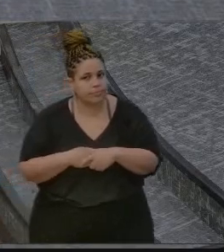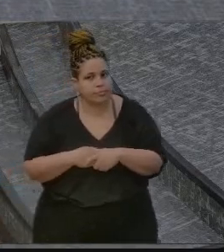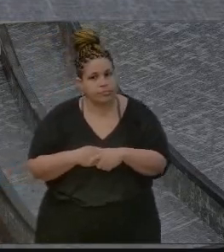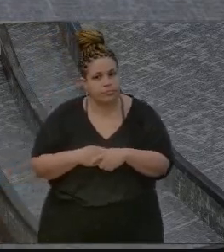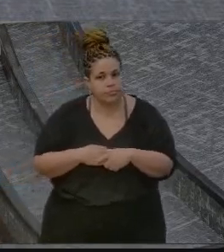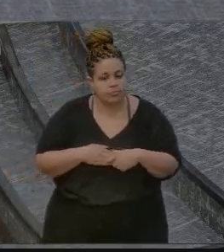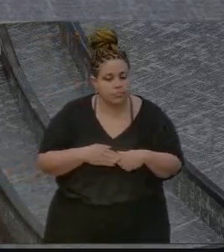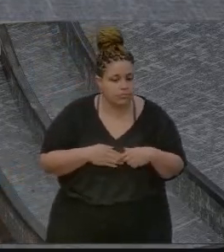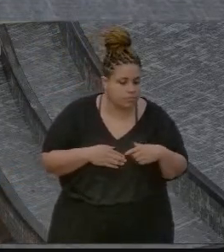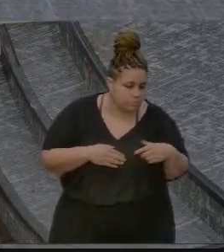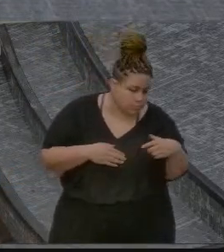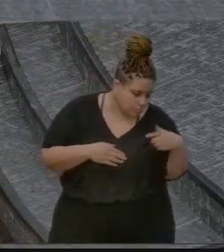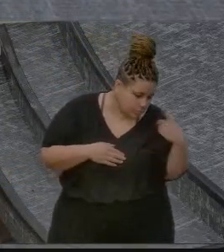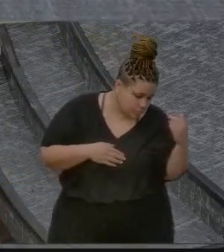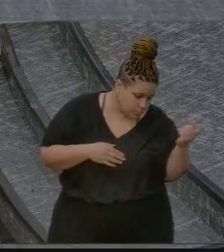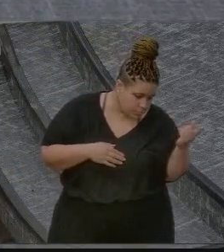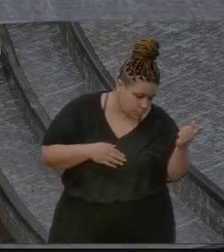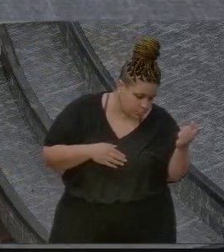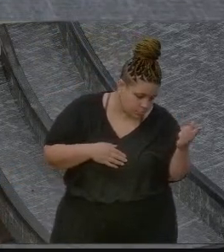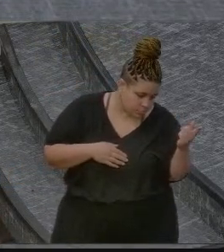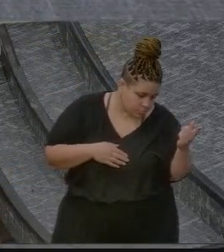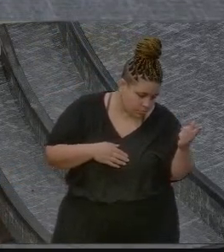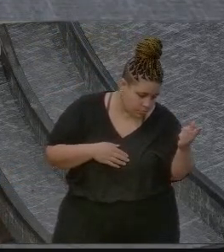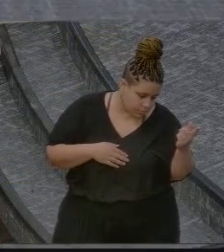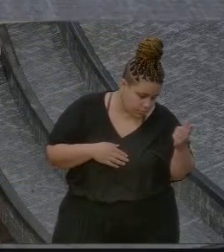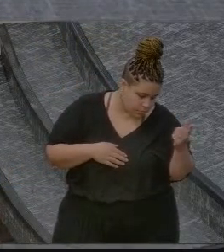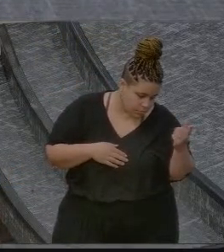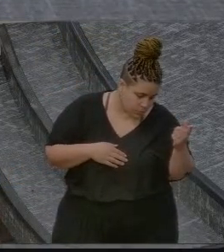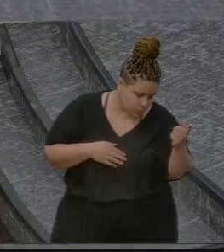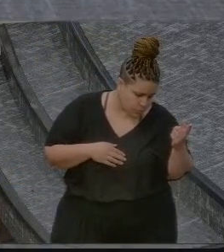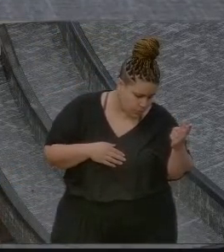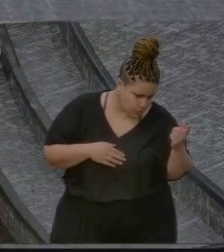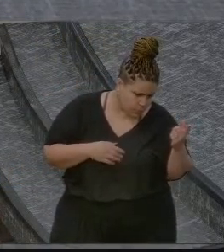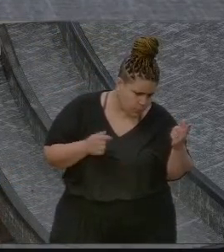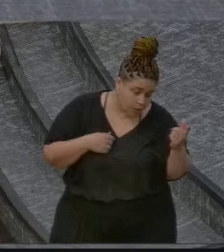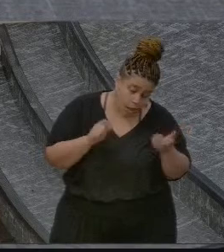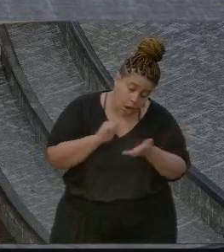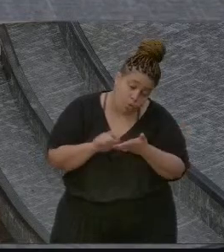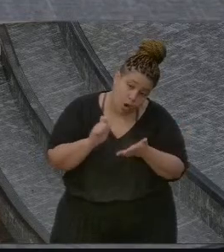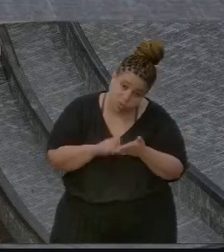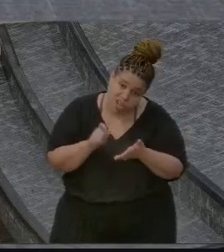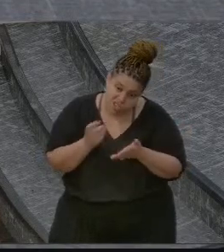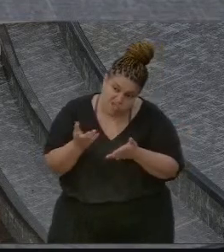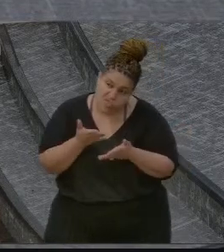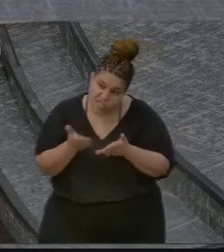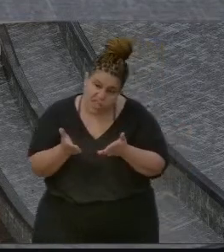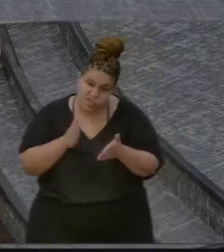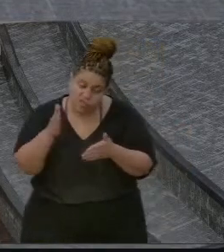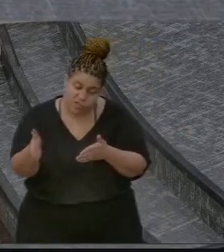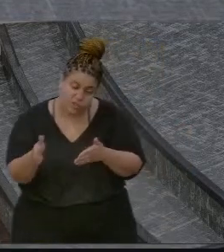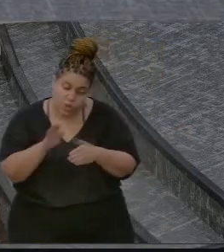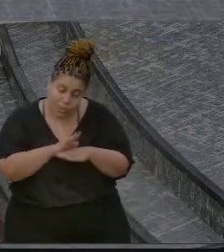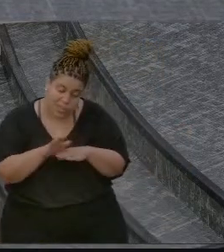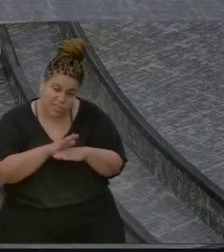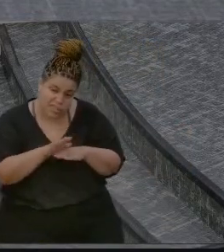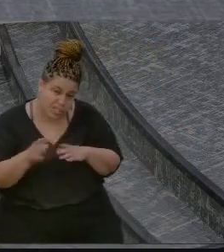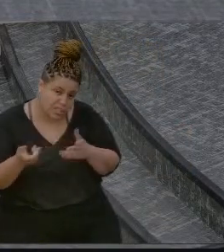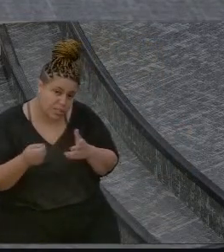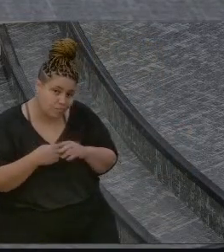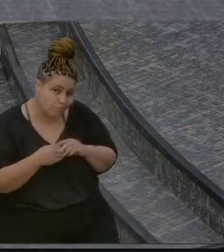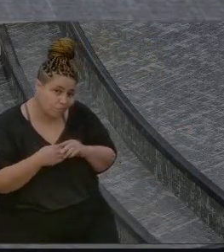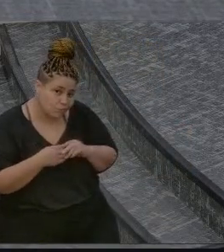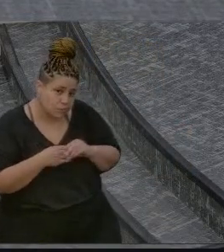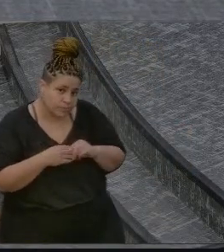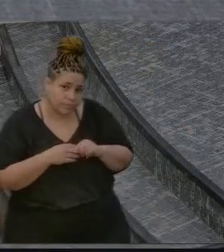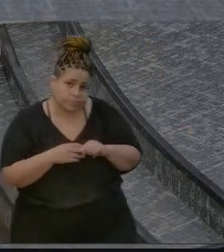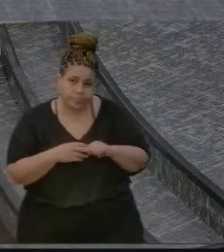So for future business, I wrote down a couple of things for future business. So maybe more